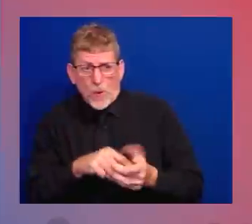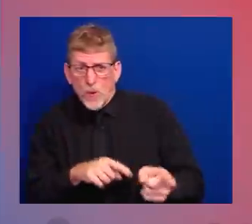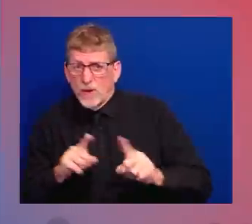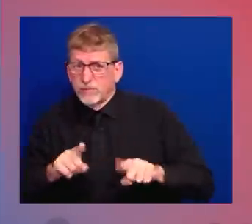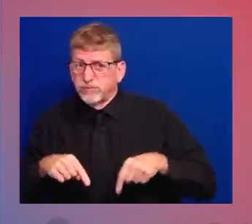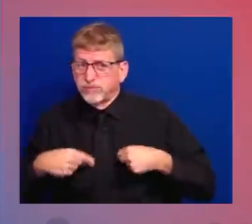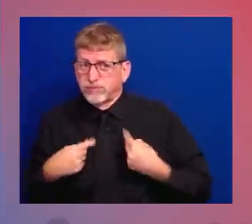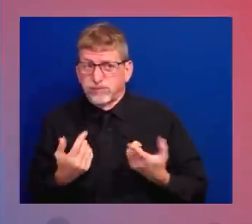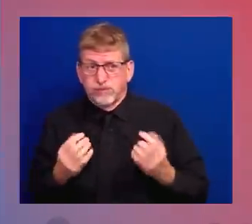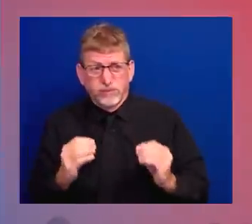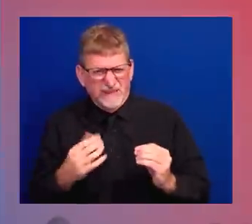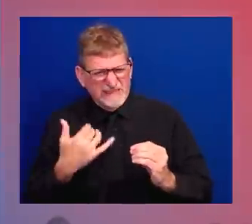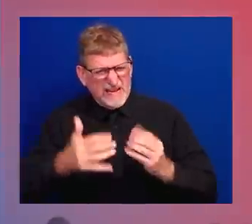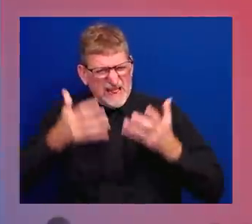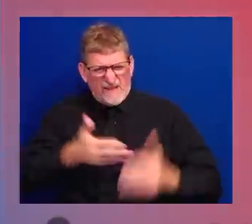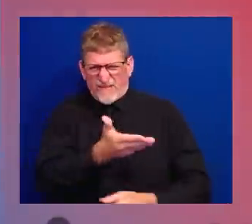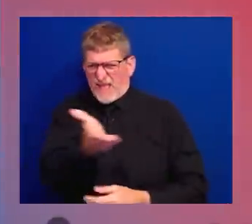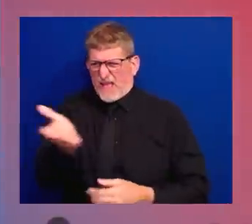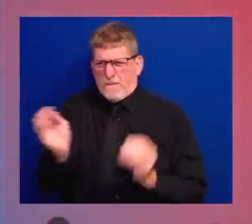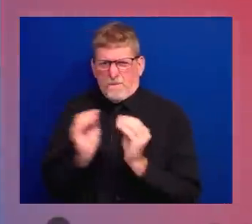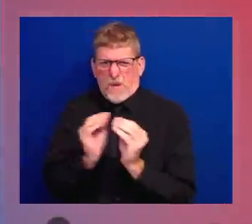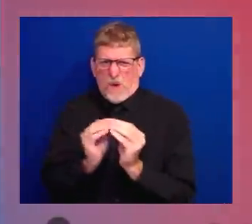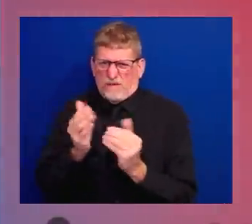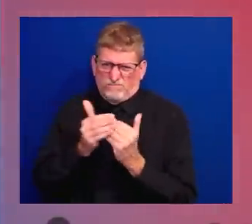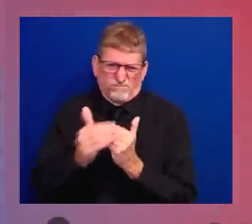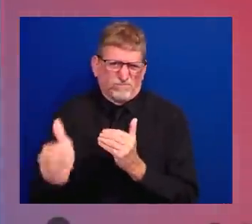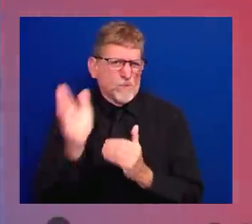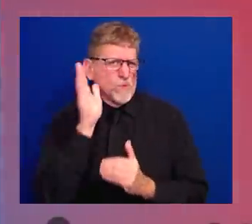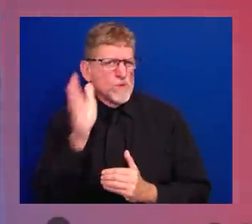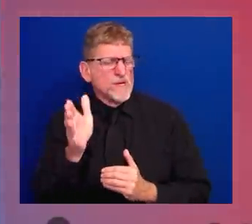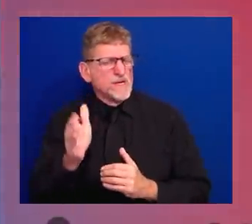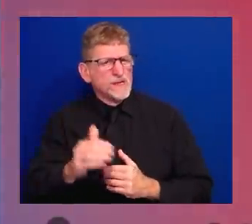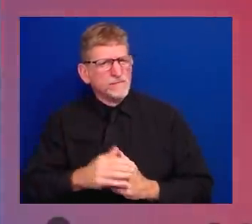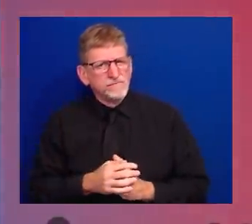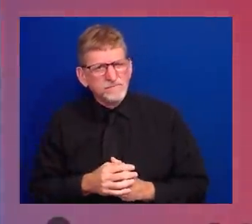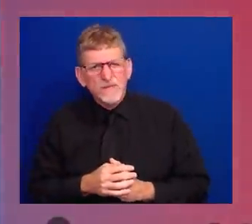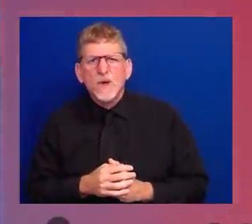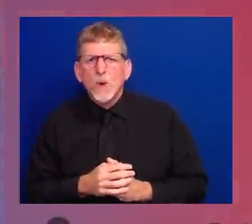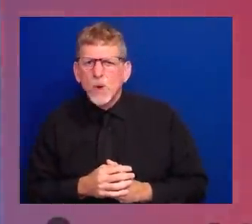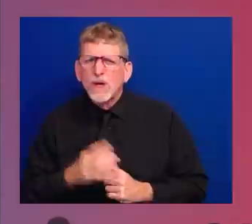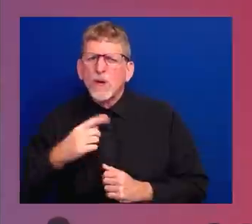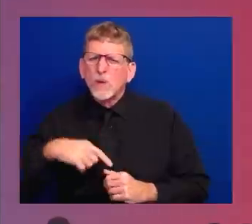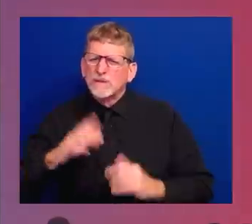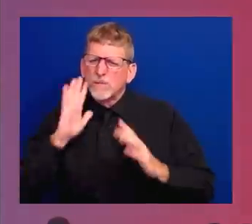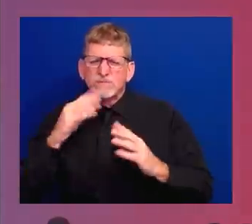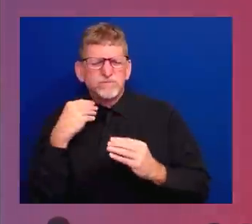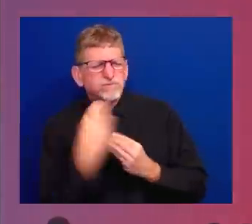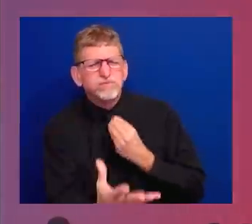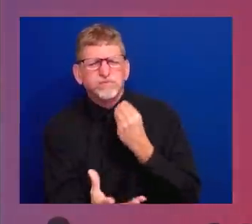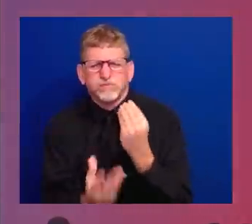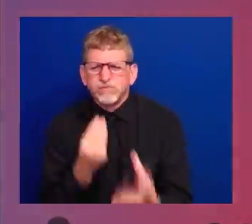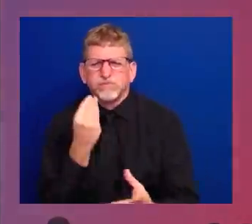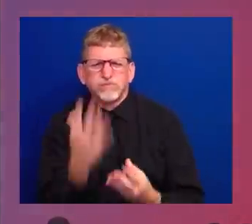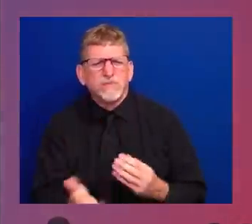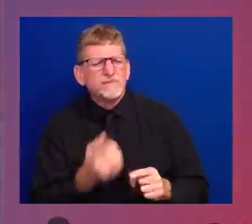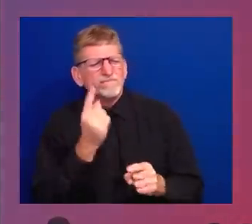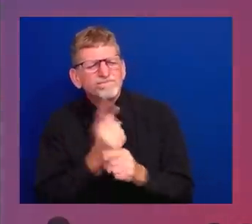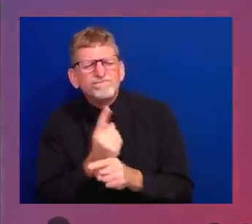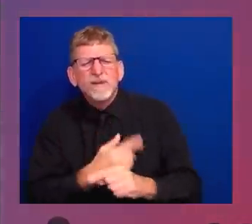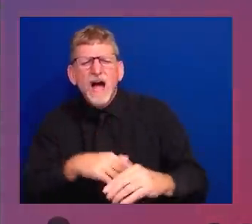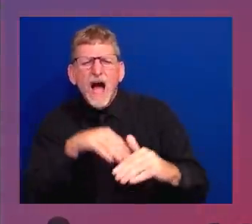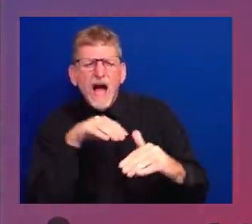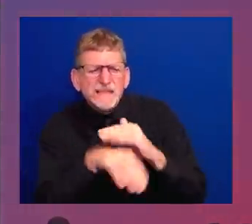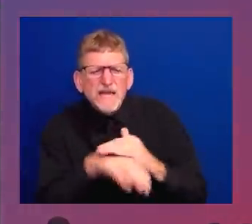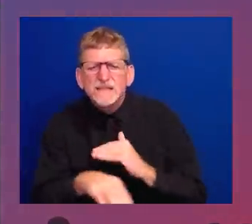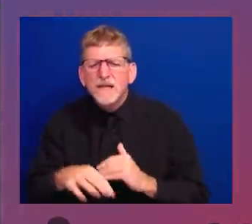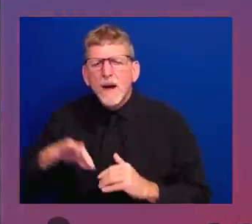President Biden leading the way, we'll stop at nothing to get these vets timely access to the benefits and care they deserve, because